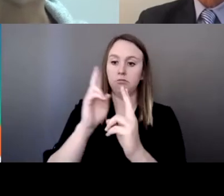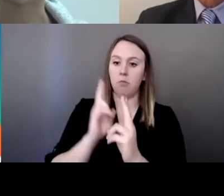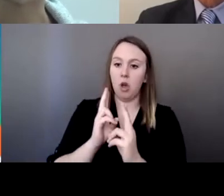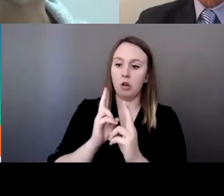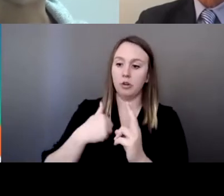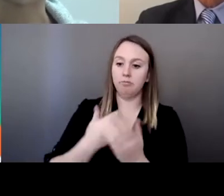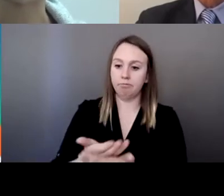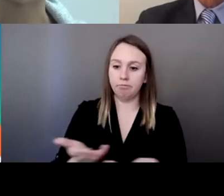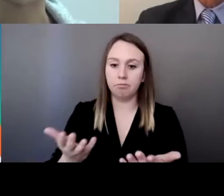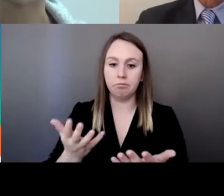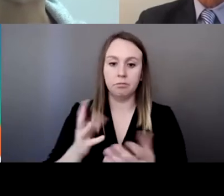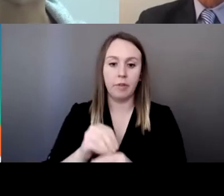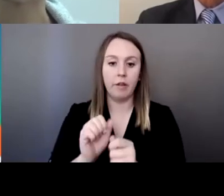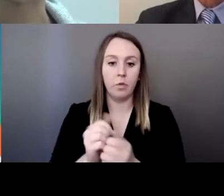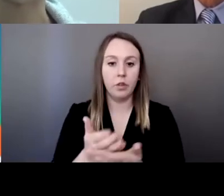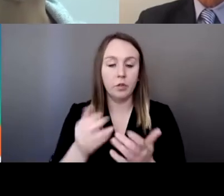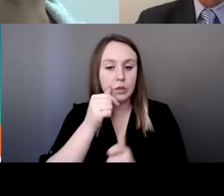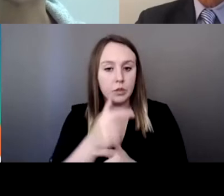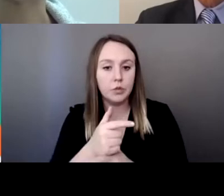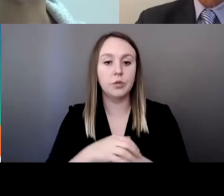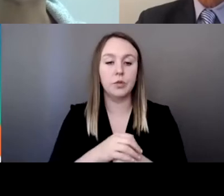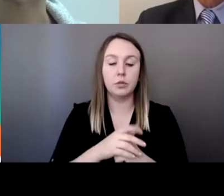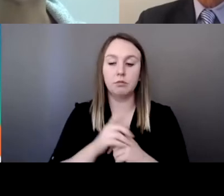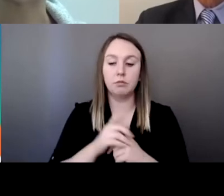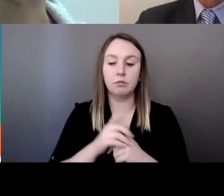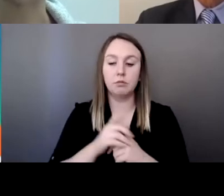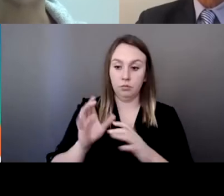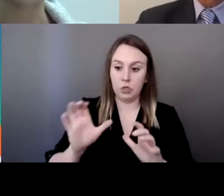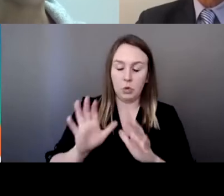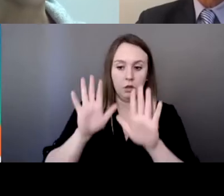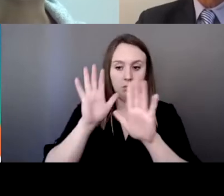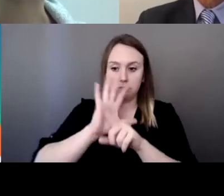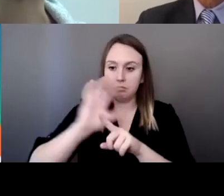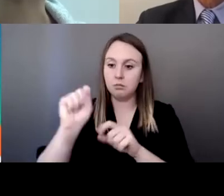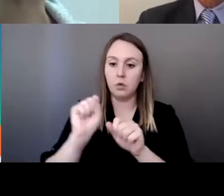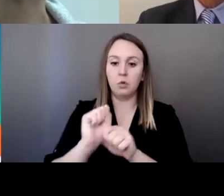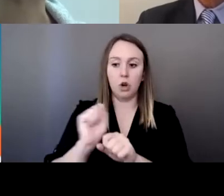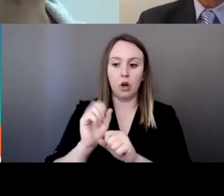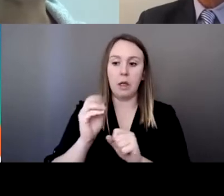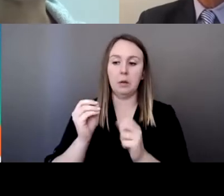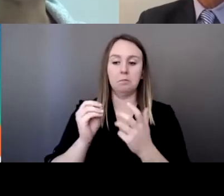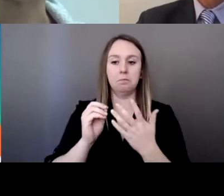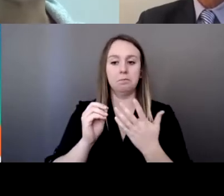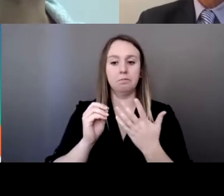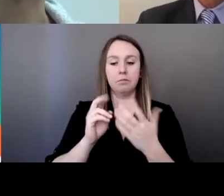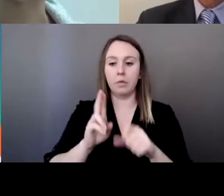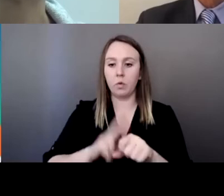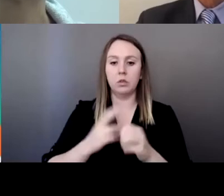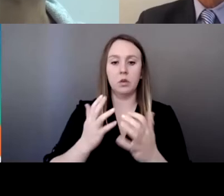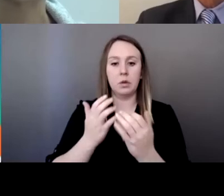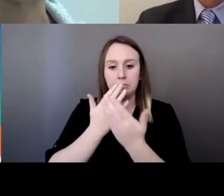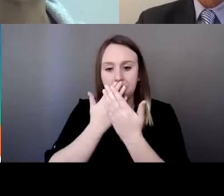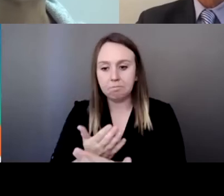the sisters there. You guys have been doing phenomenal work, and again, I immediately just want to thank you for the efforts that you've